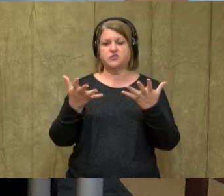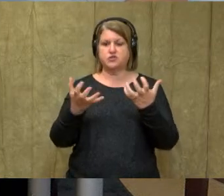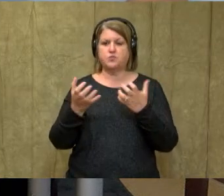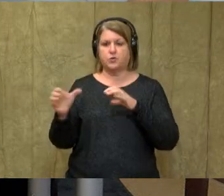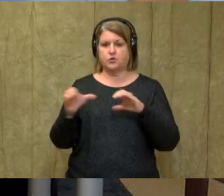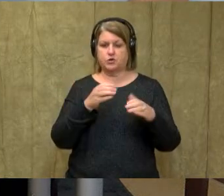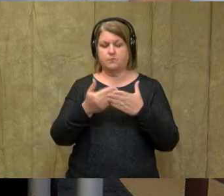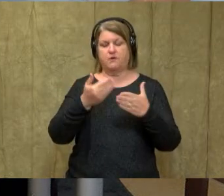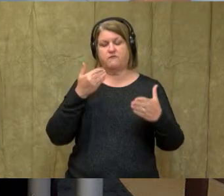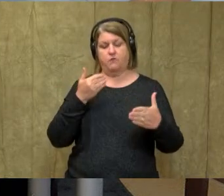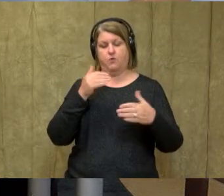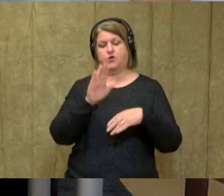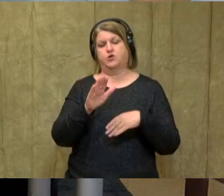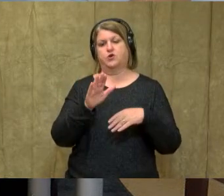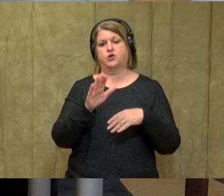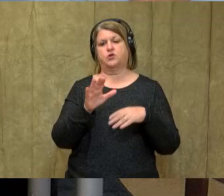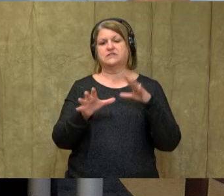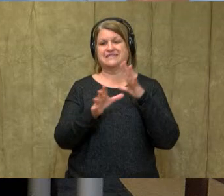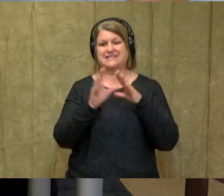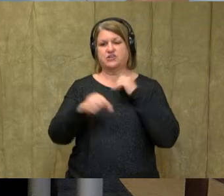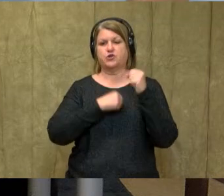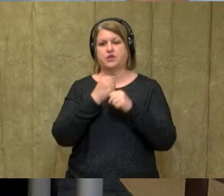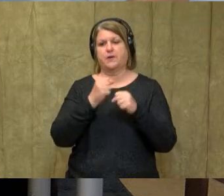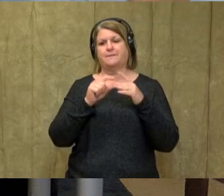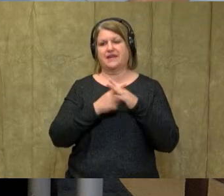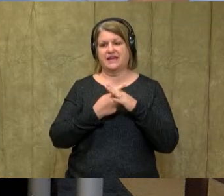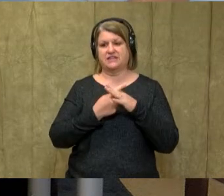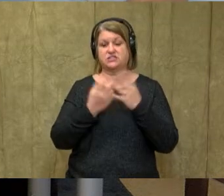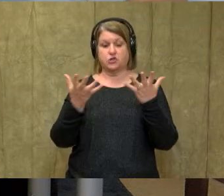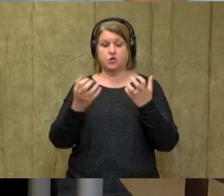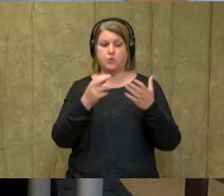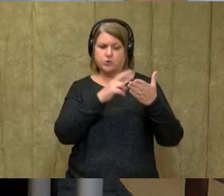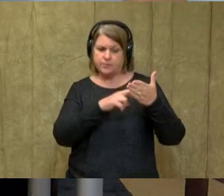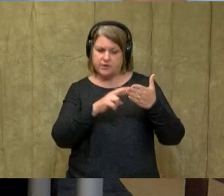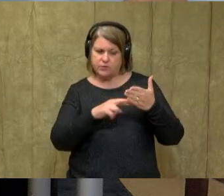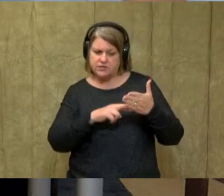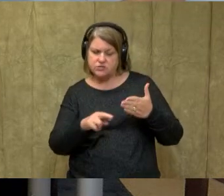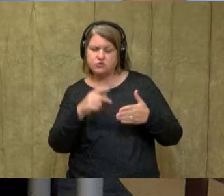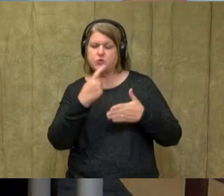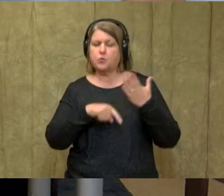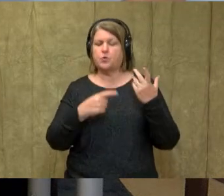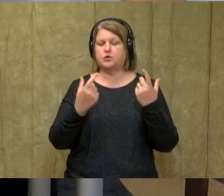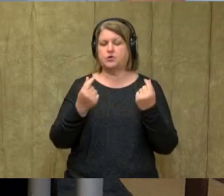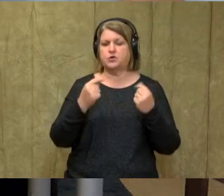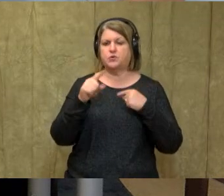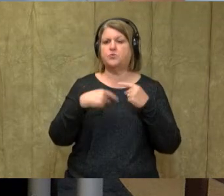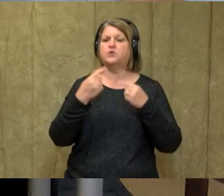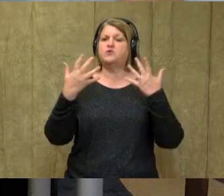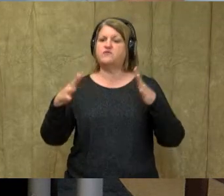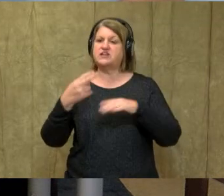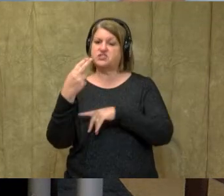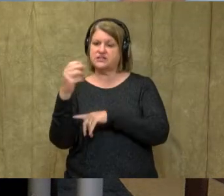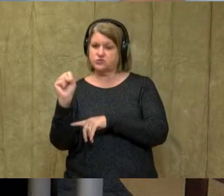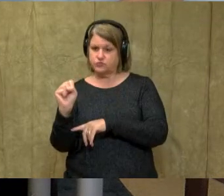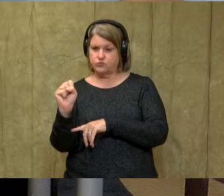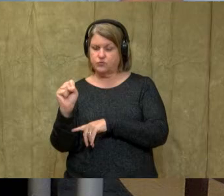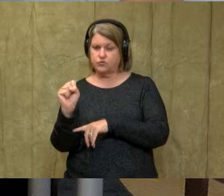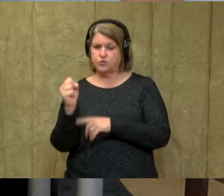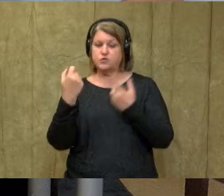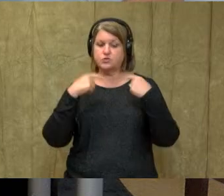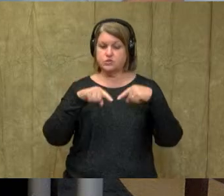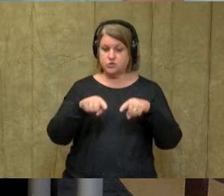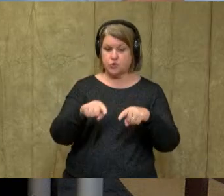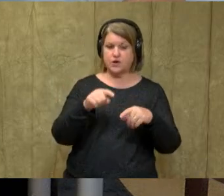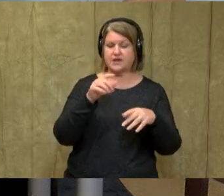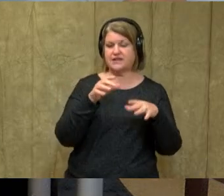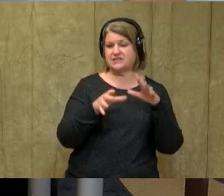senior year. For one, you want to be researching what you're planning to do after high school, because during your senior